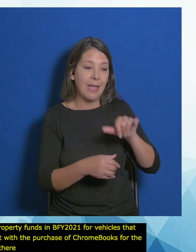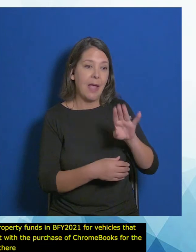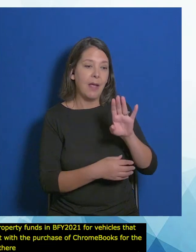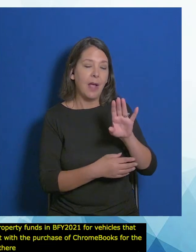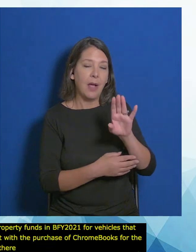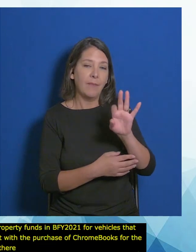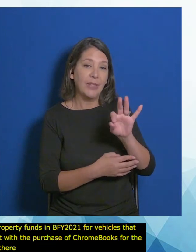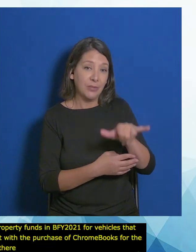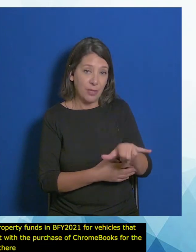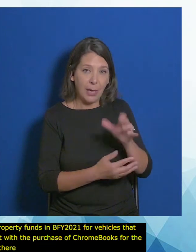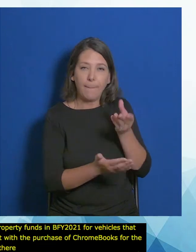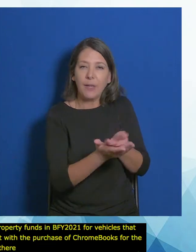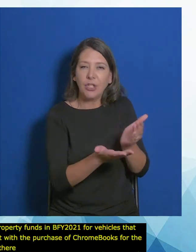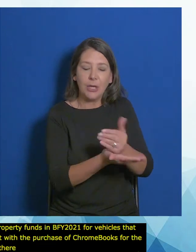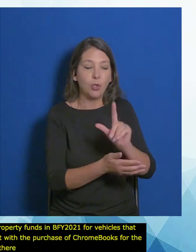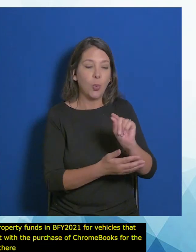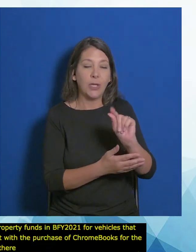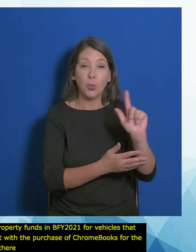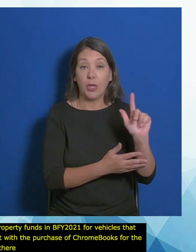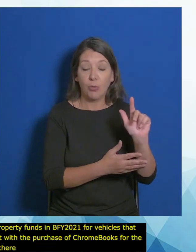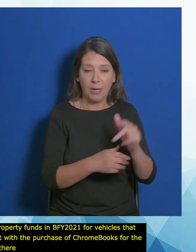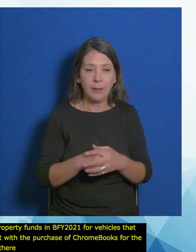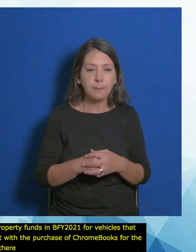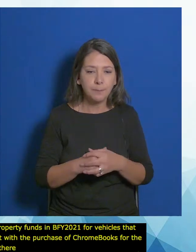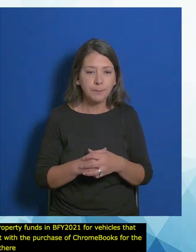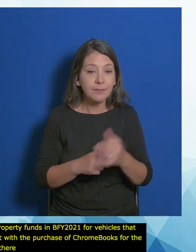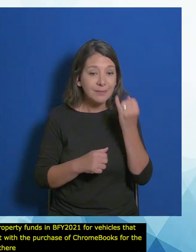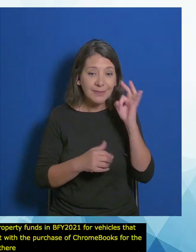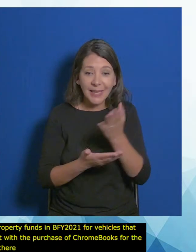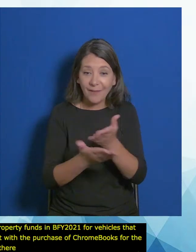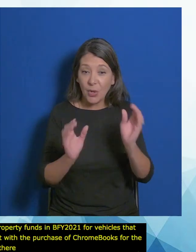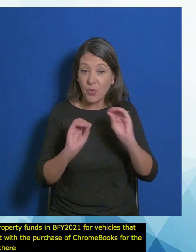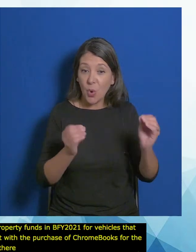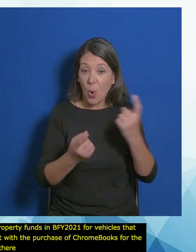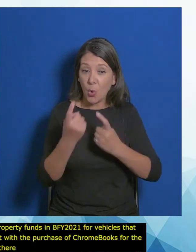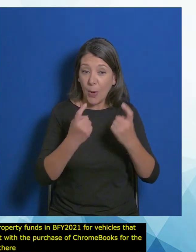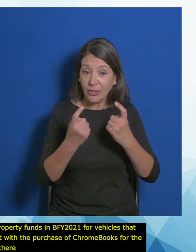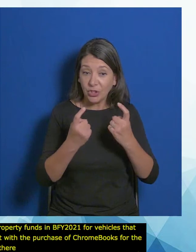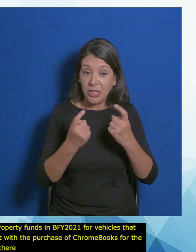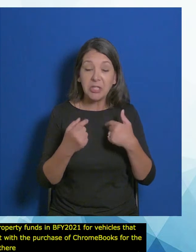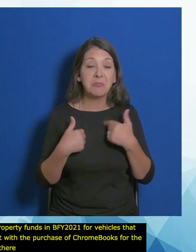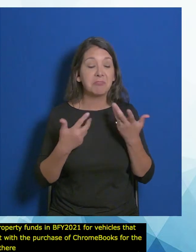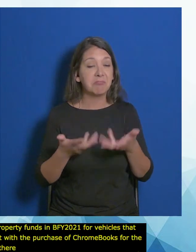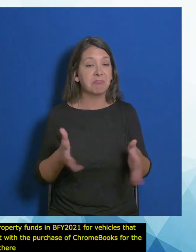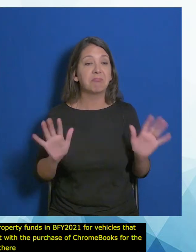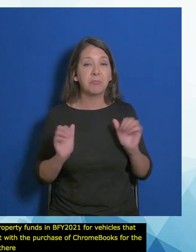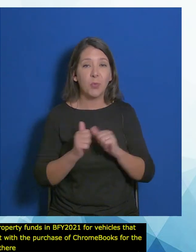2023. If there are no questions, this concludes my report.